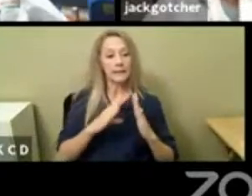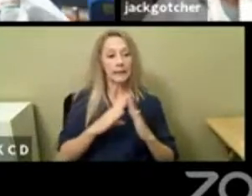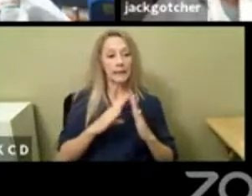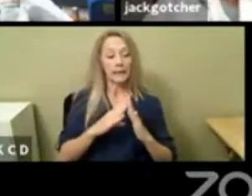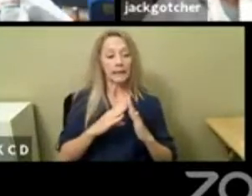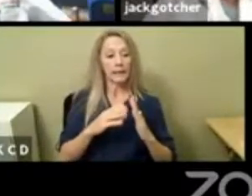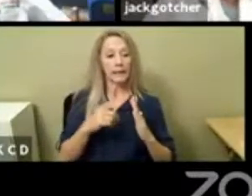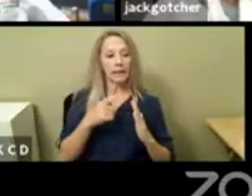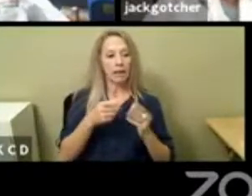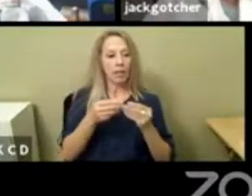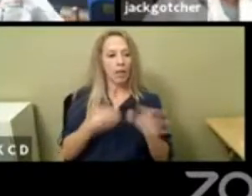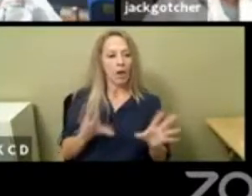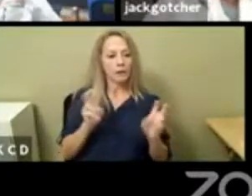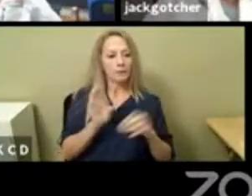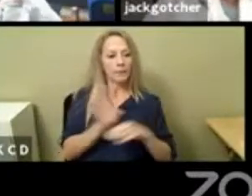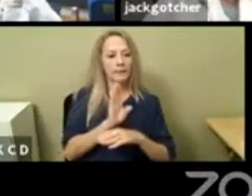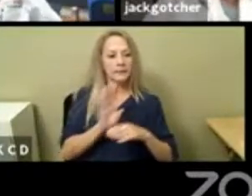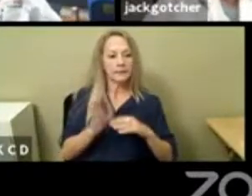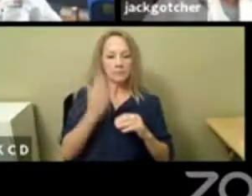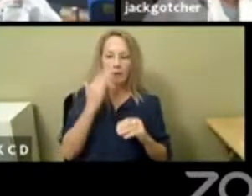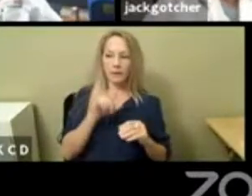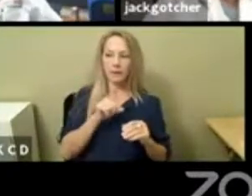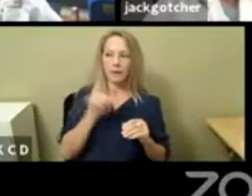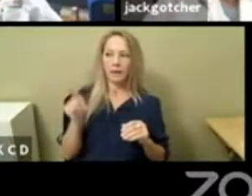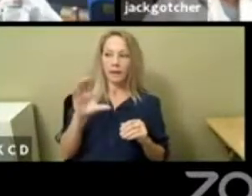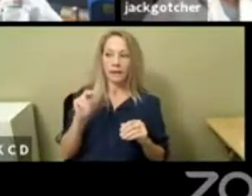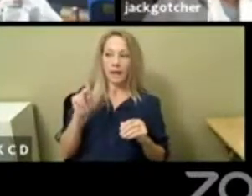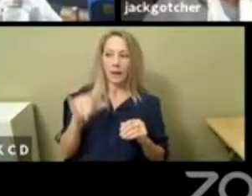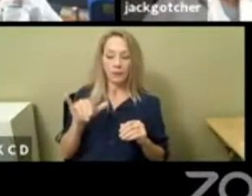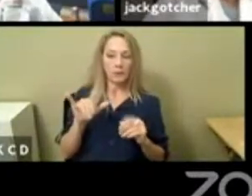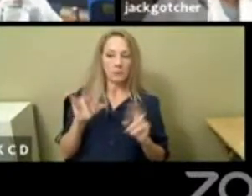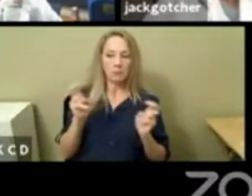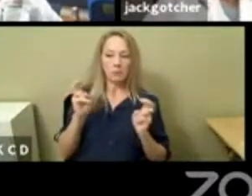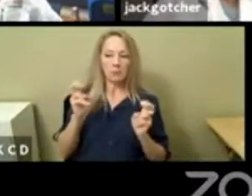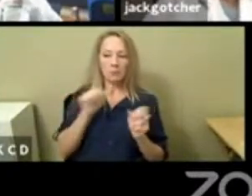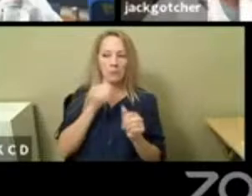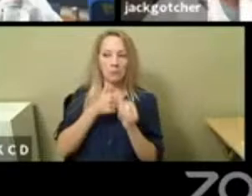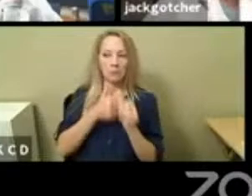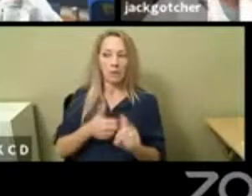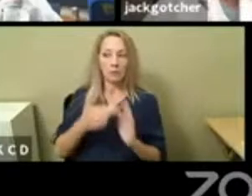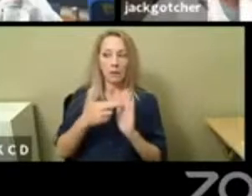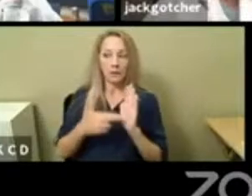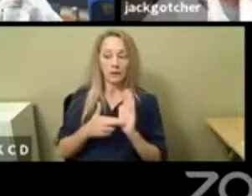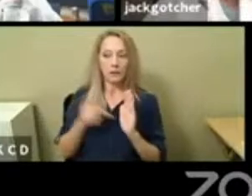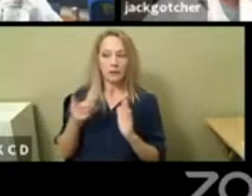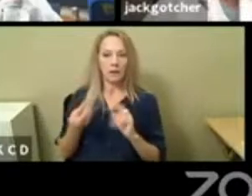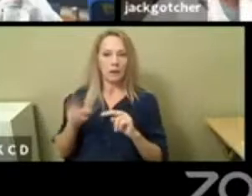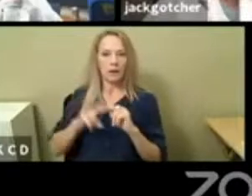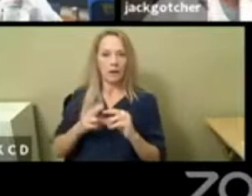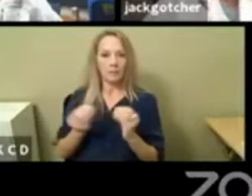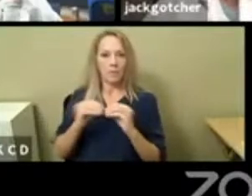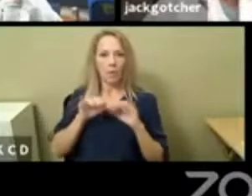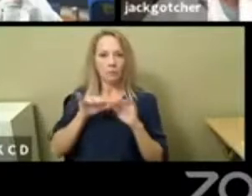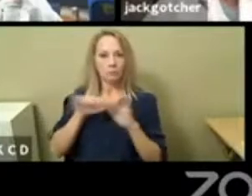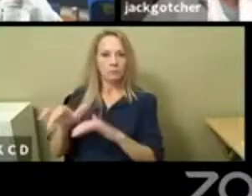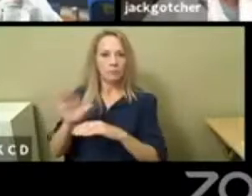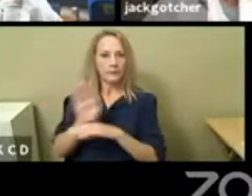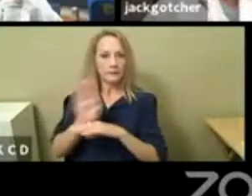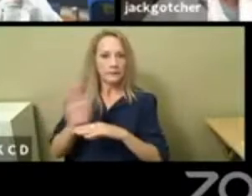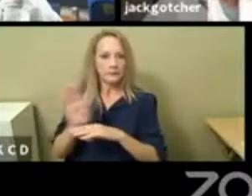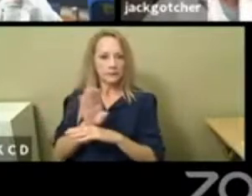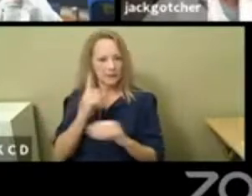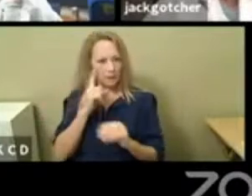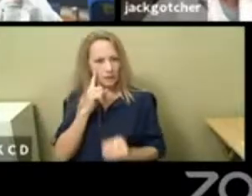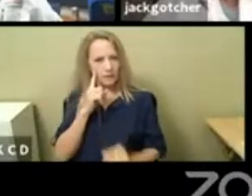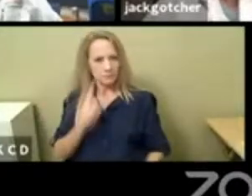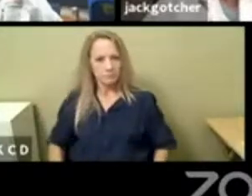have lost, they feel, some business. But again, those are outliers, I think.